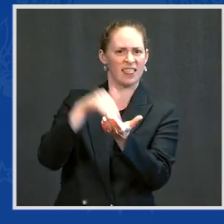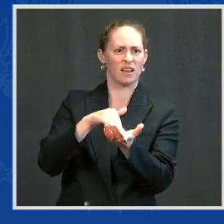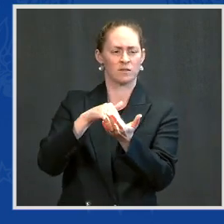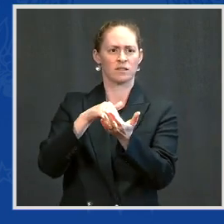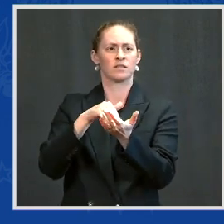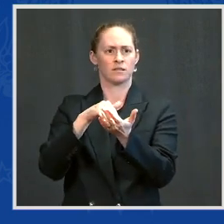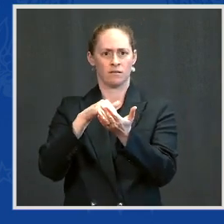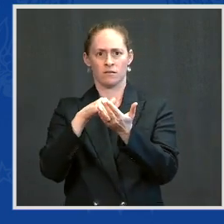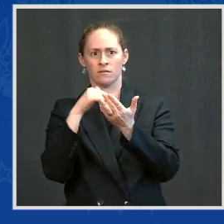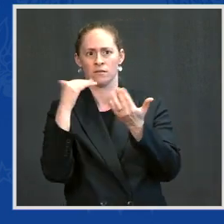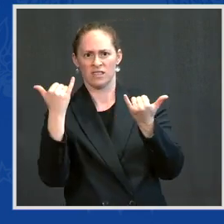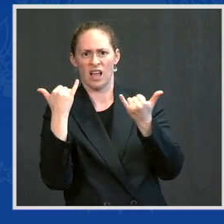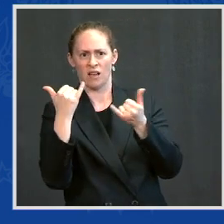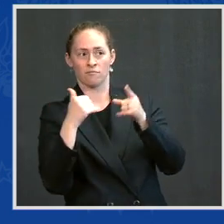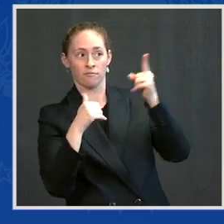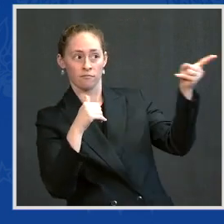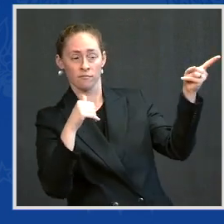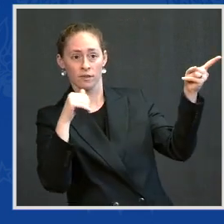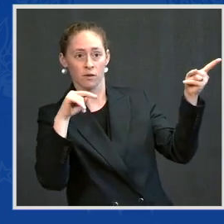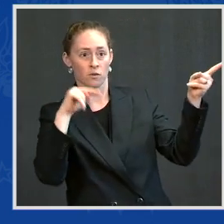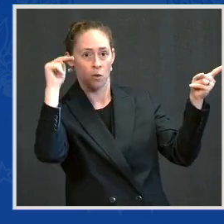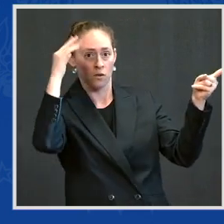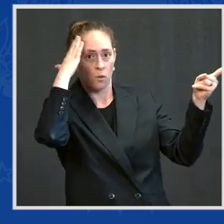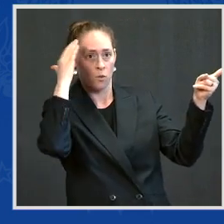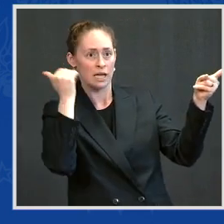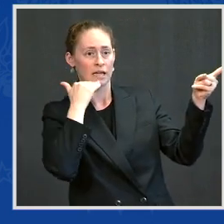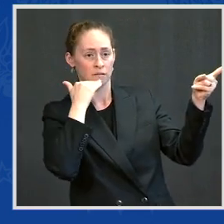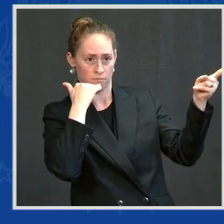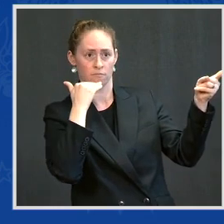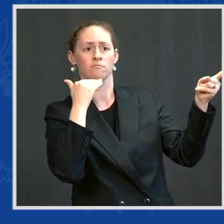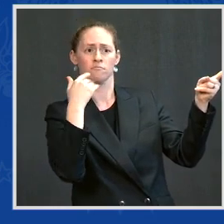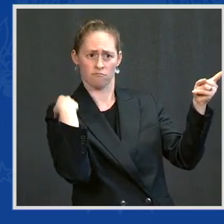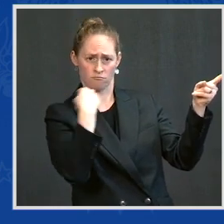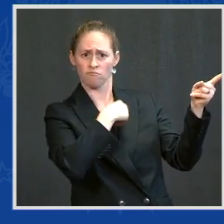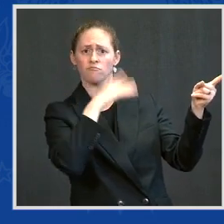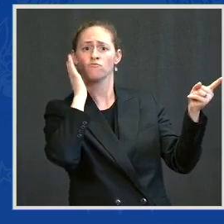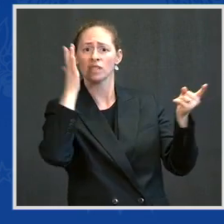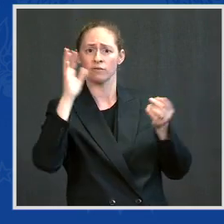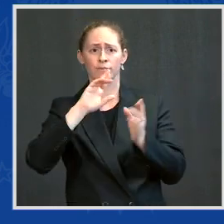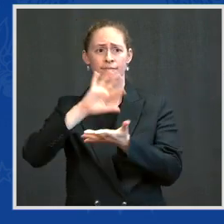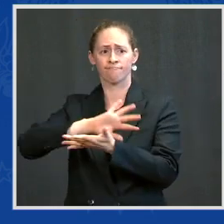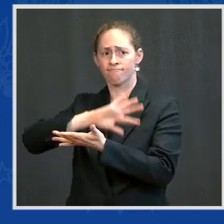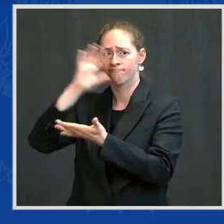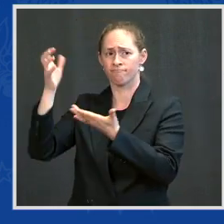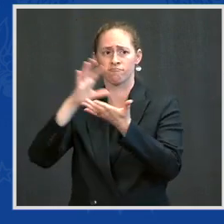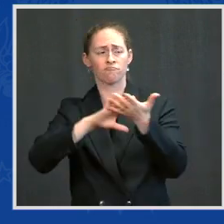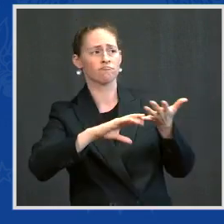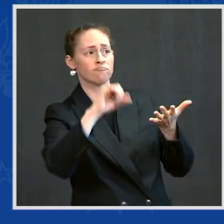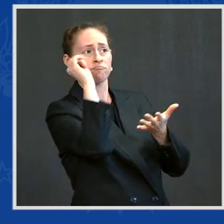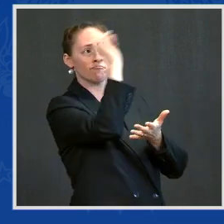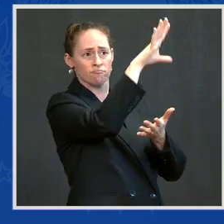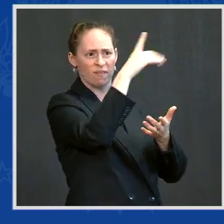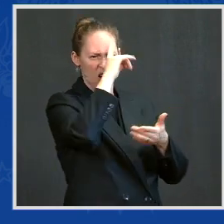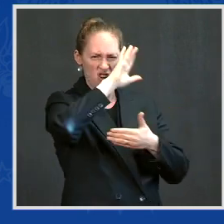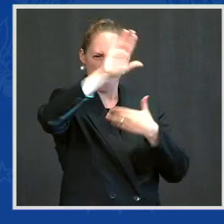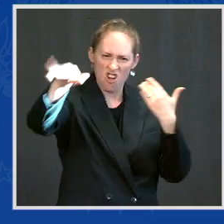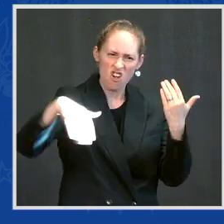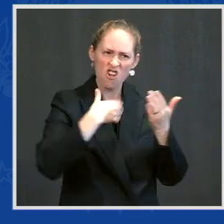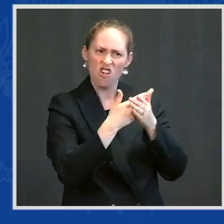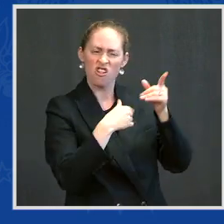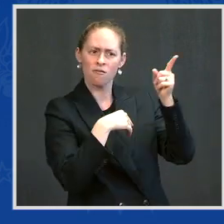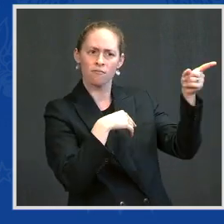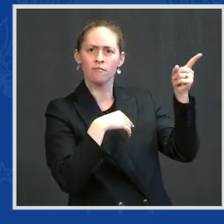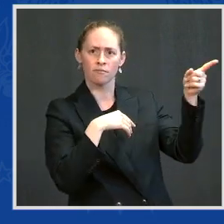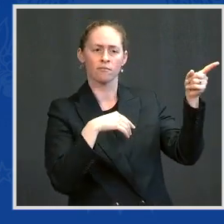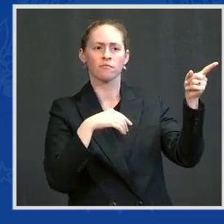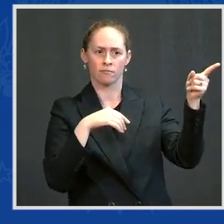Korea. We'll provide full vaccinations for all 550,000 of those Korean